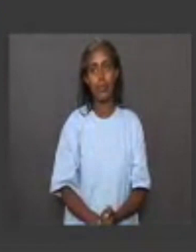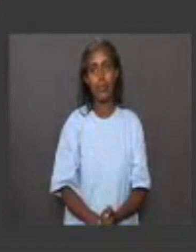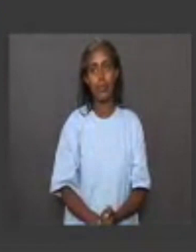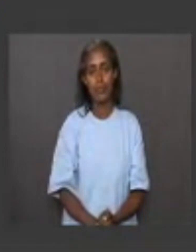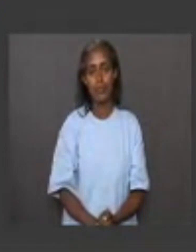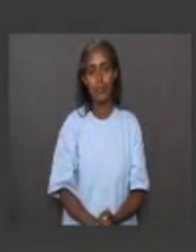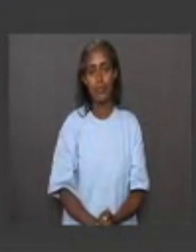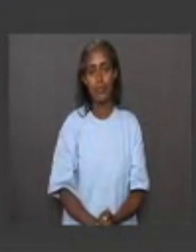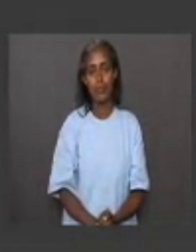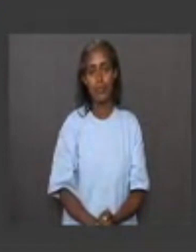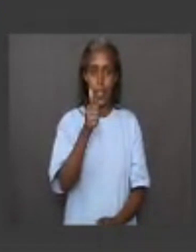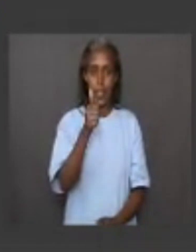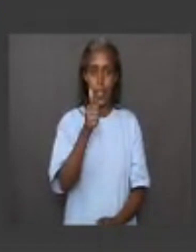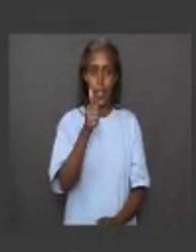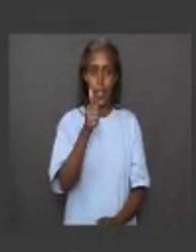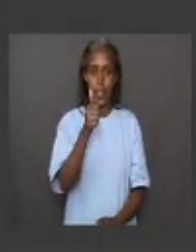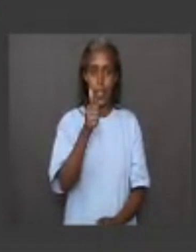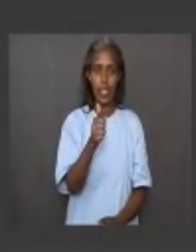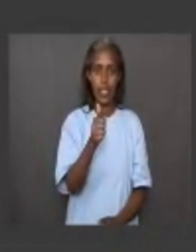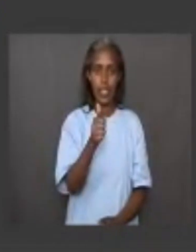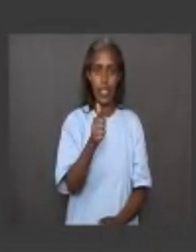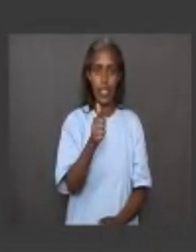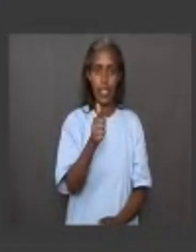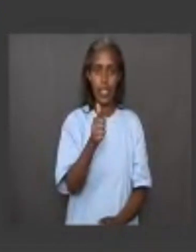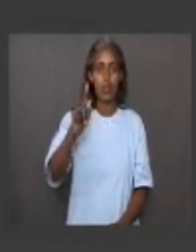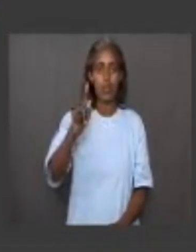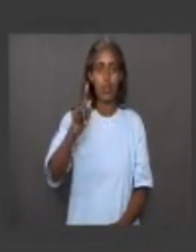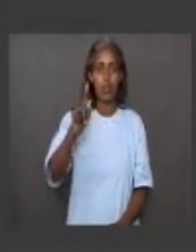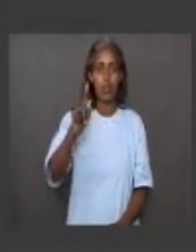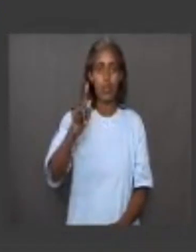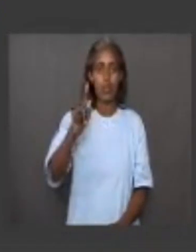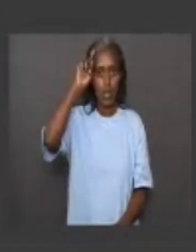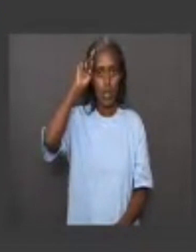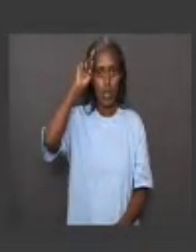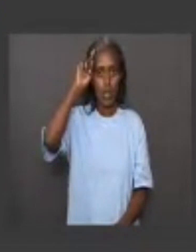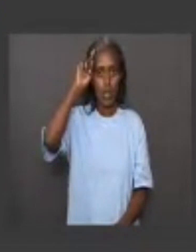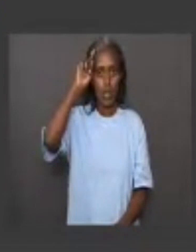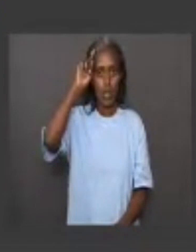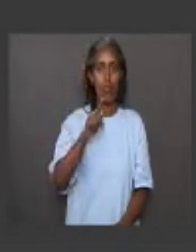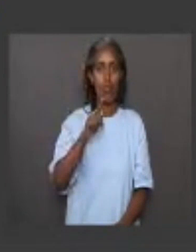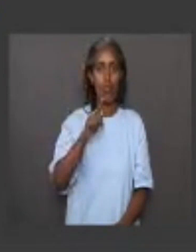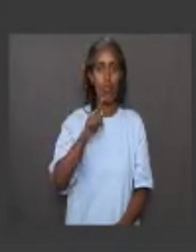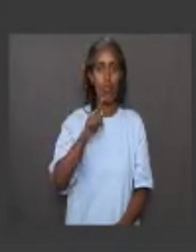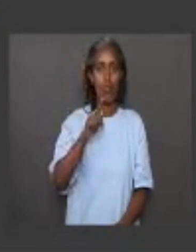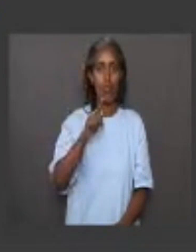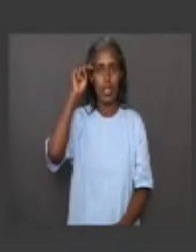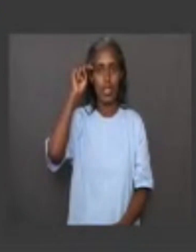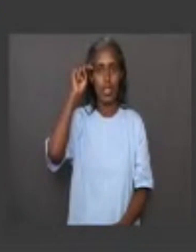a to the power of 1 over n